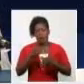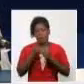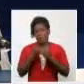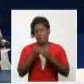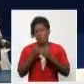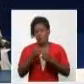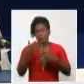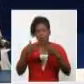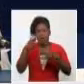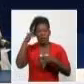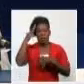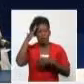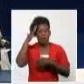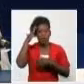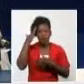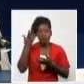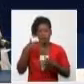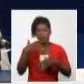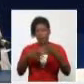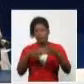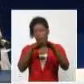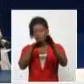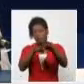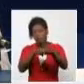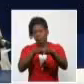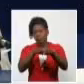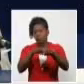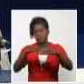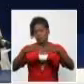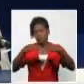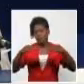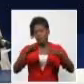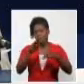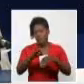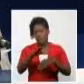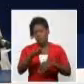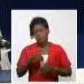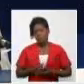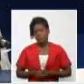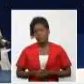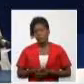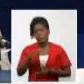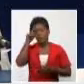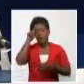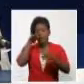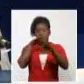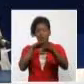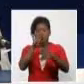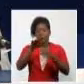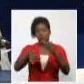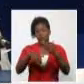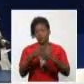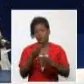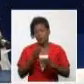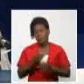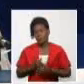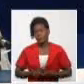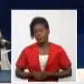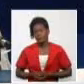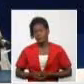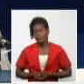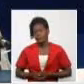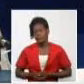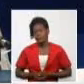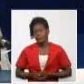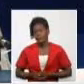Right after his arrival, he had a cardiorespiratory arrest, and though efforts were done to try to